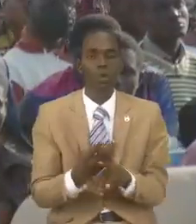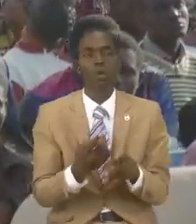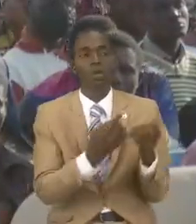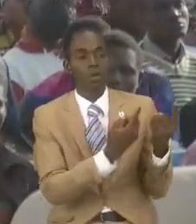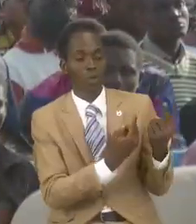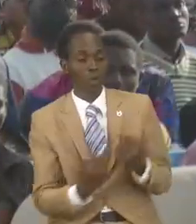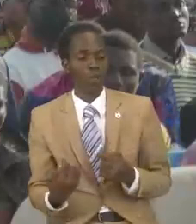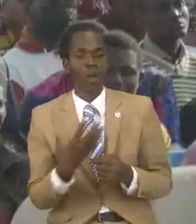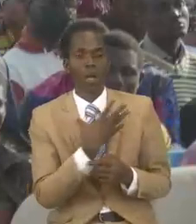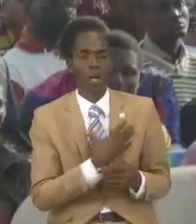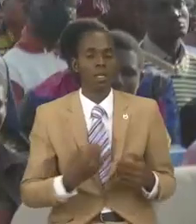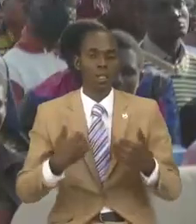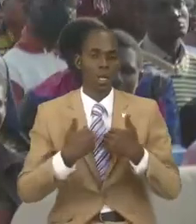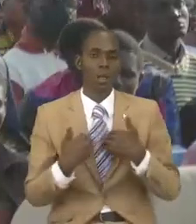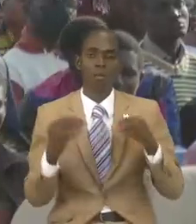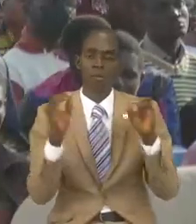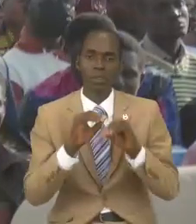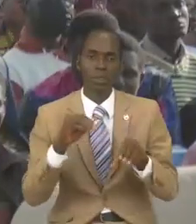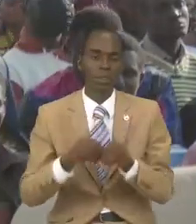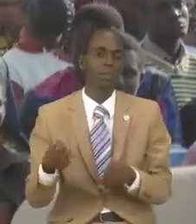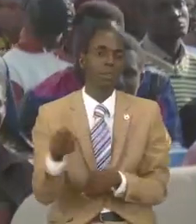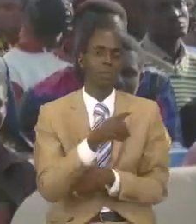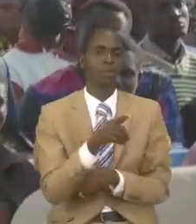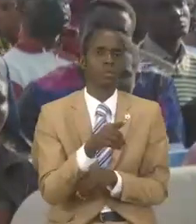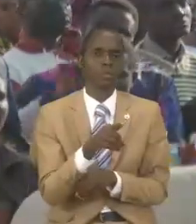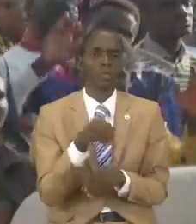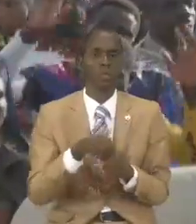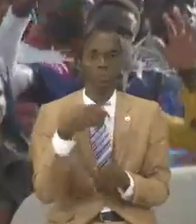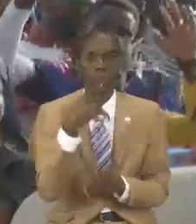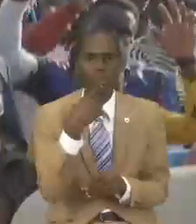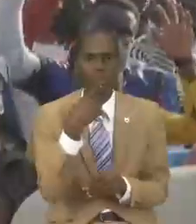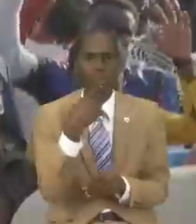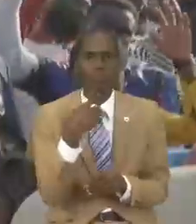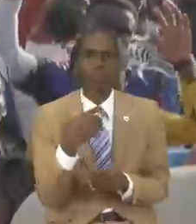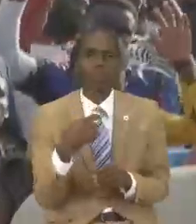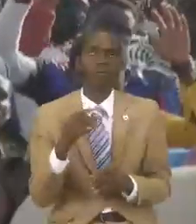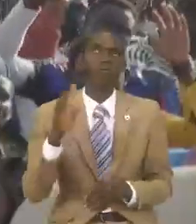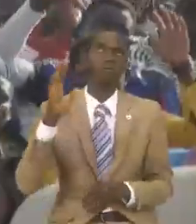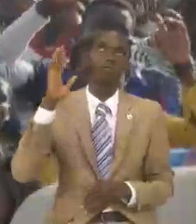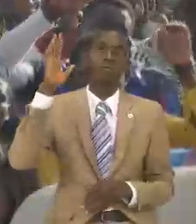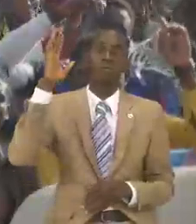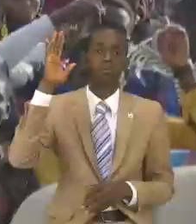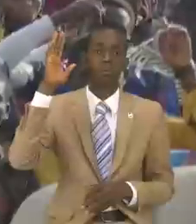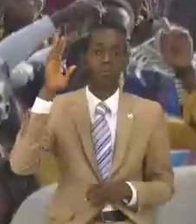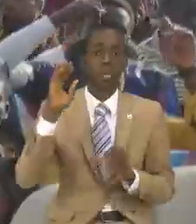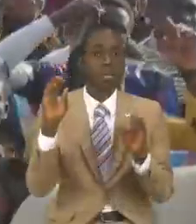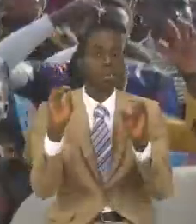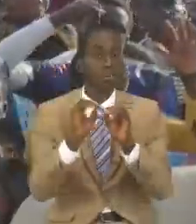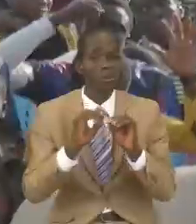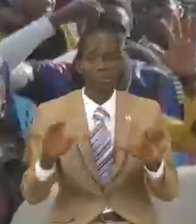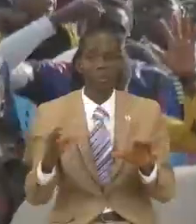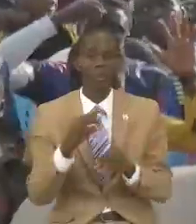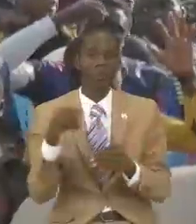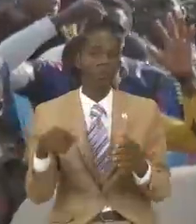nothing in you. Where is he? Where is she? Nothing. Nothing, nothing of this world